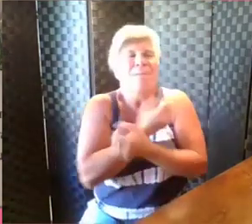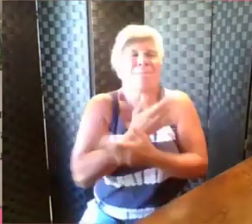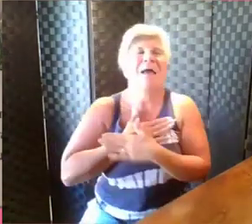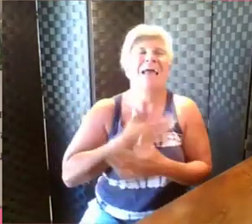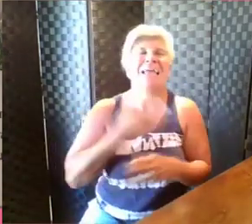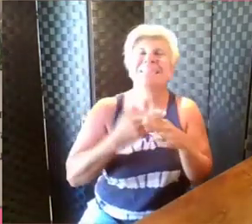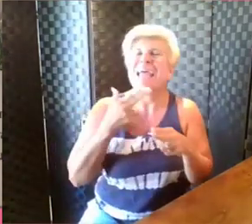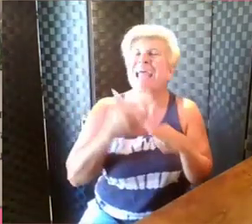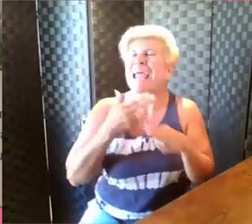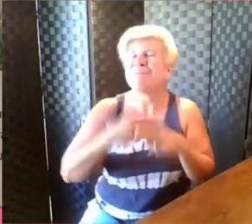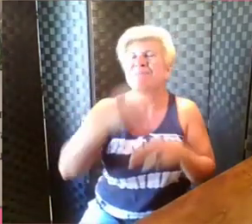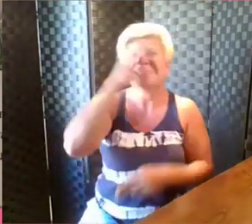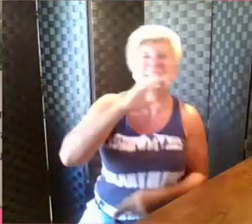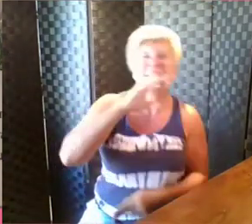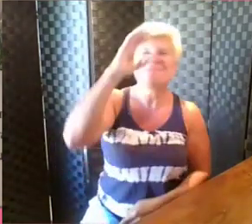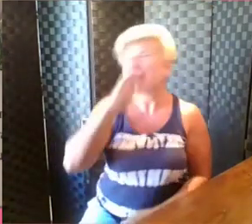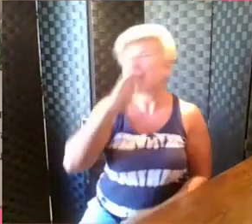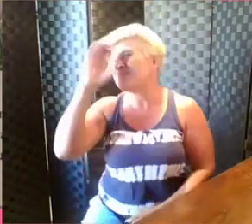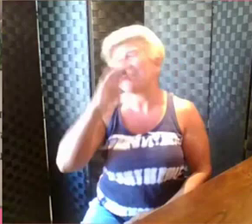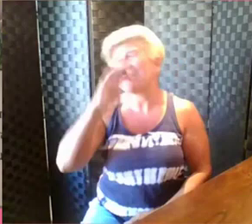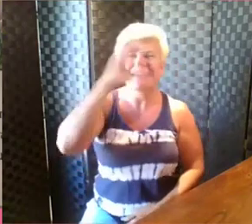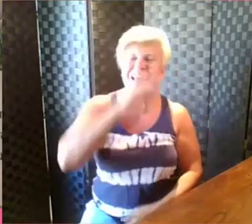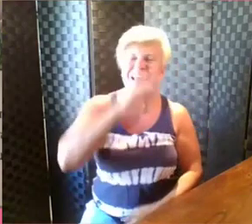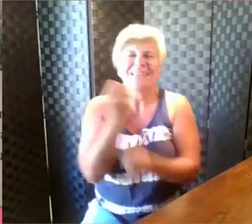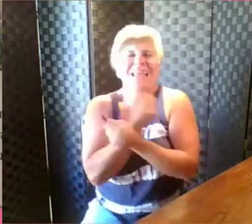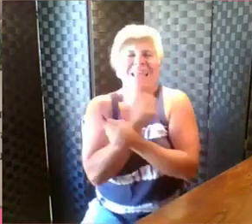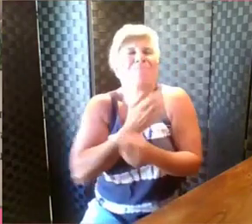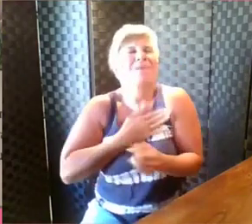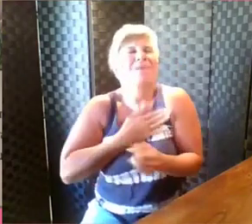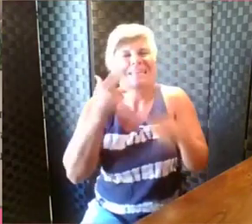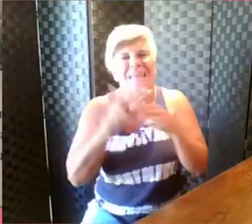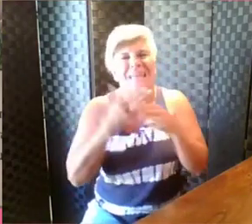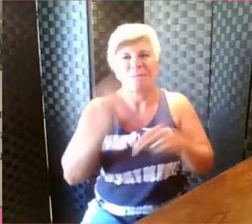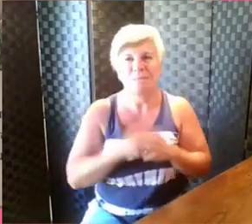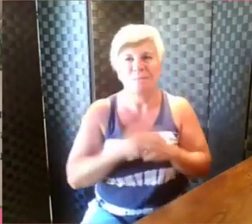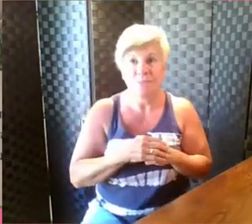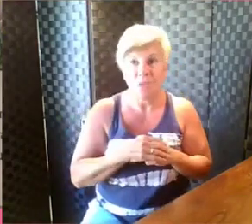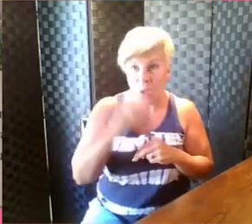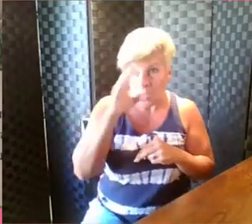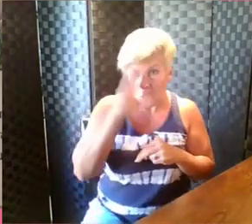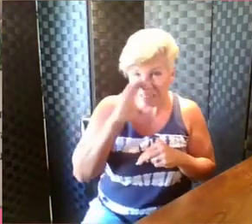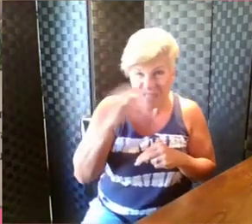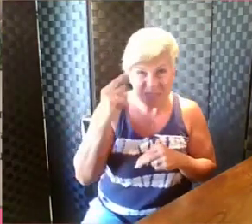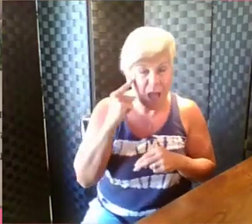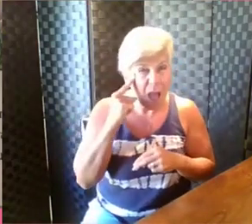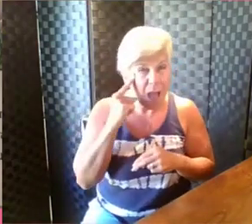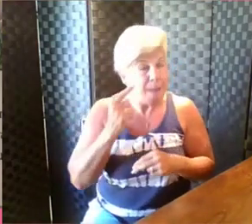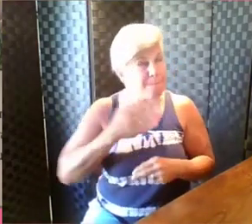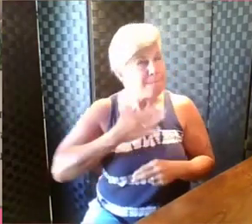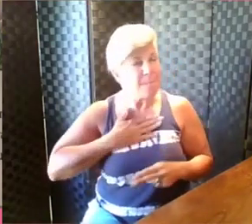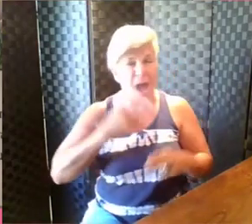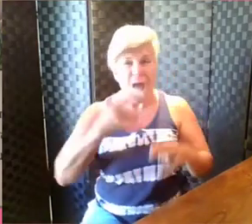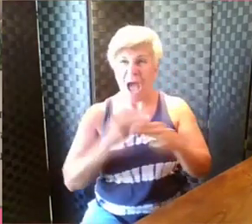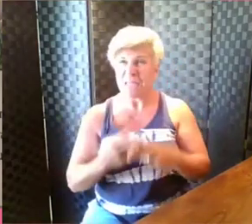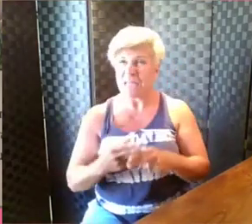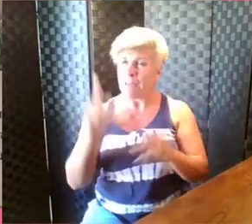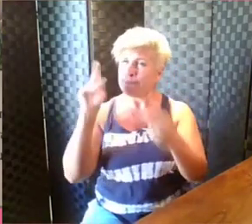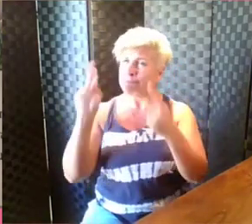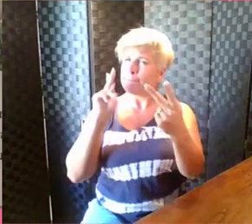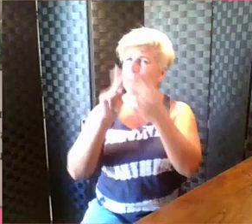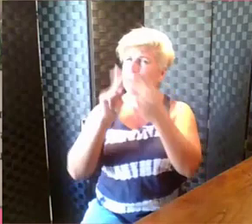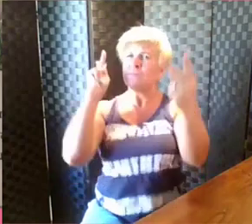Chrysanthemum, chrysanthemum, chrysanthemum. Chrysanthemum thought her name was absolutely